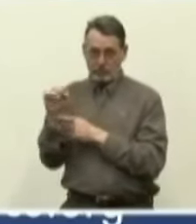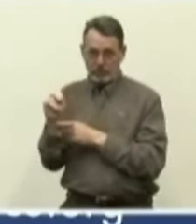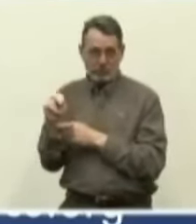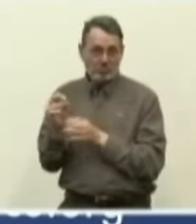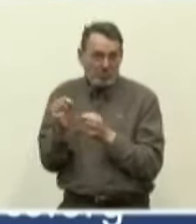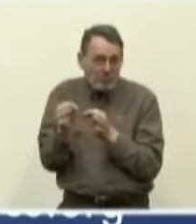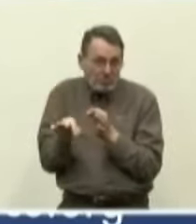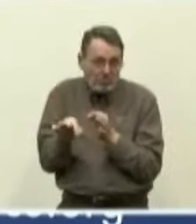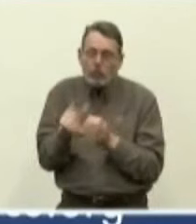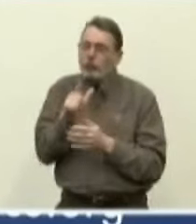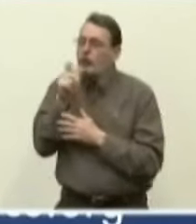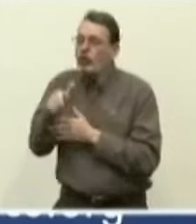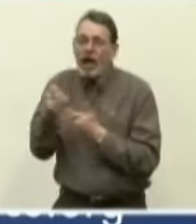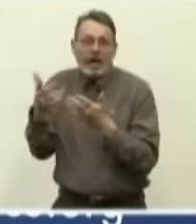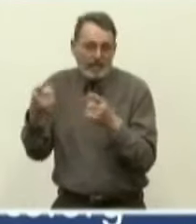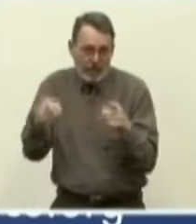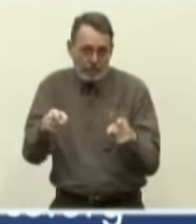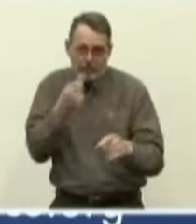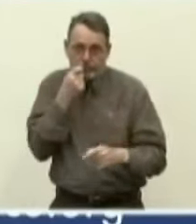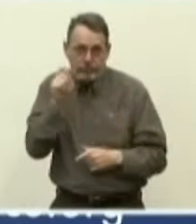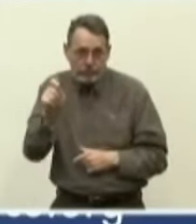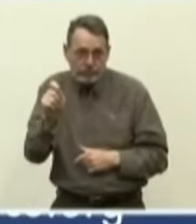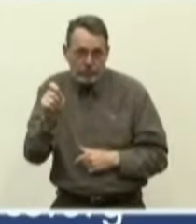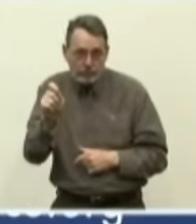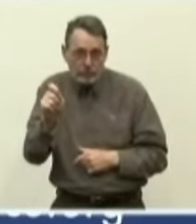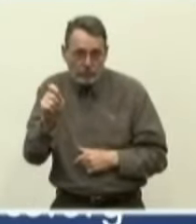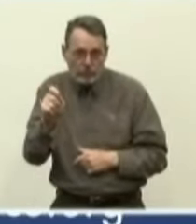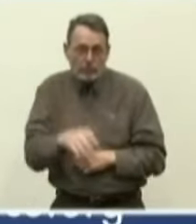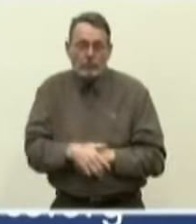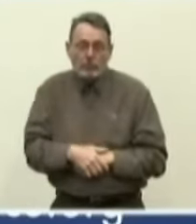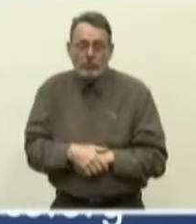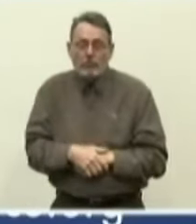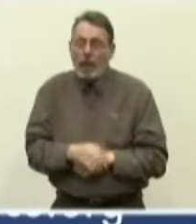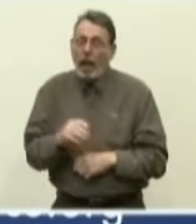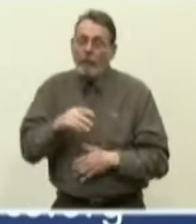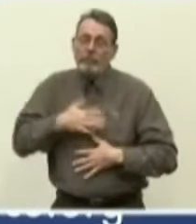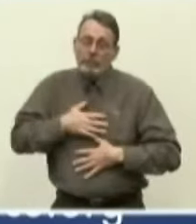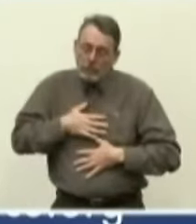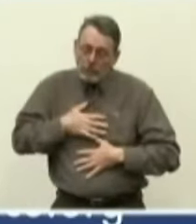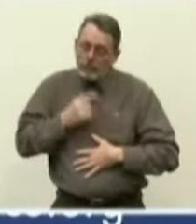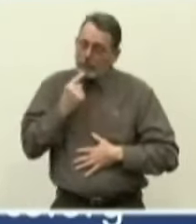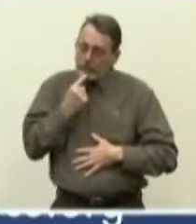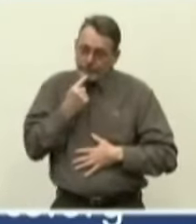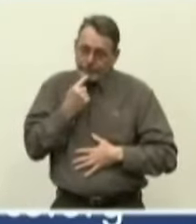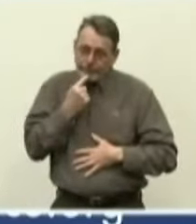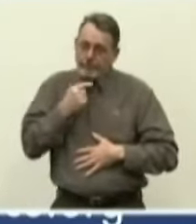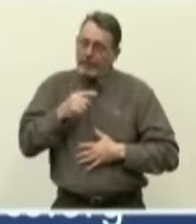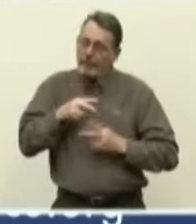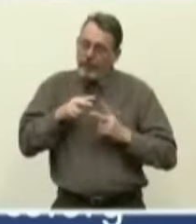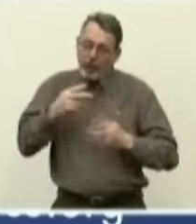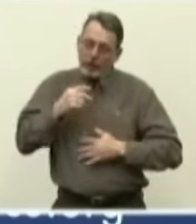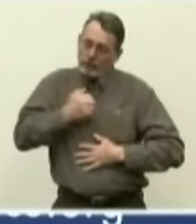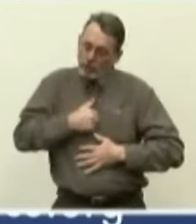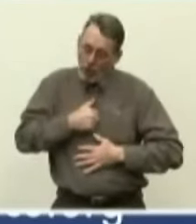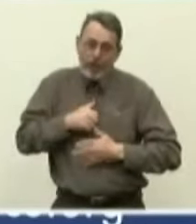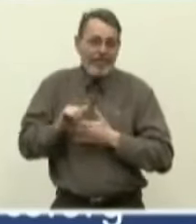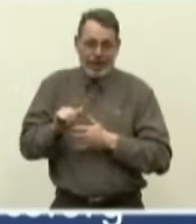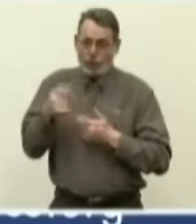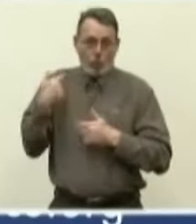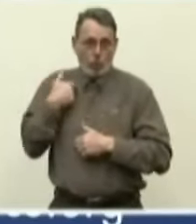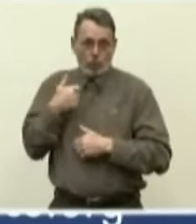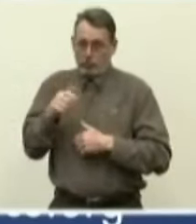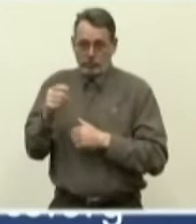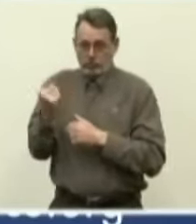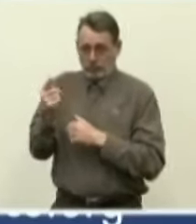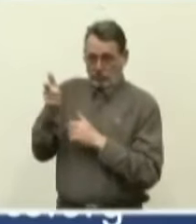simply should not have happened. I'm deeply sorry that Mr. Pittman was shot during this incident, and